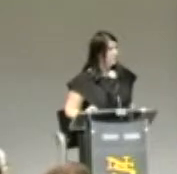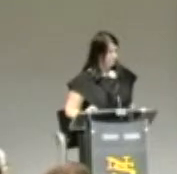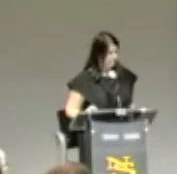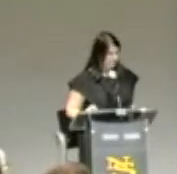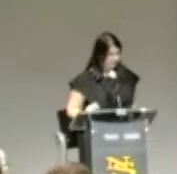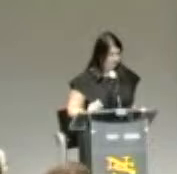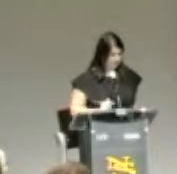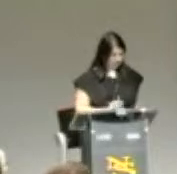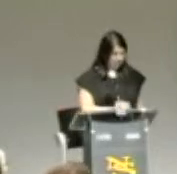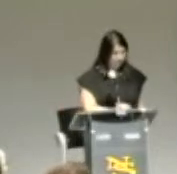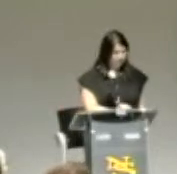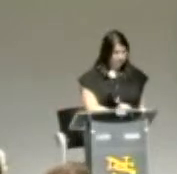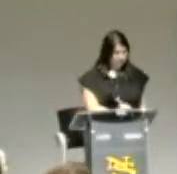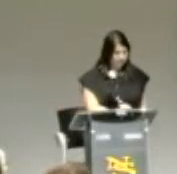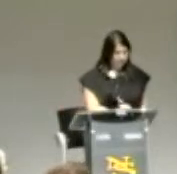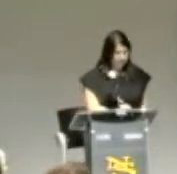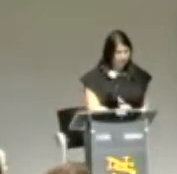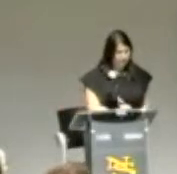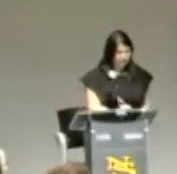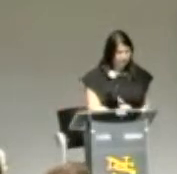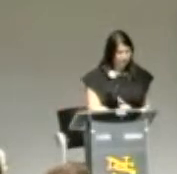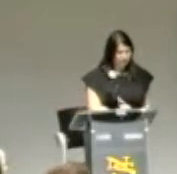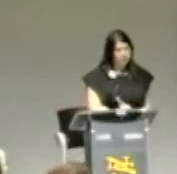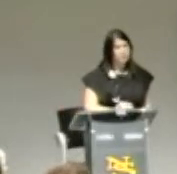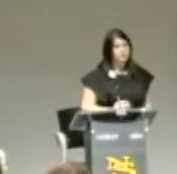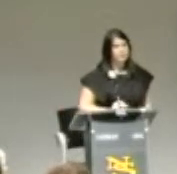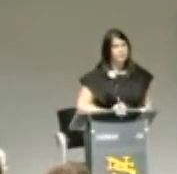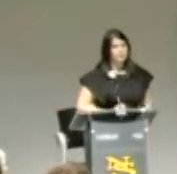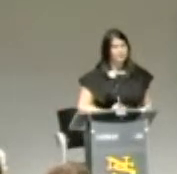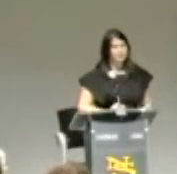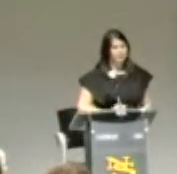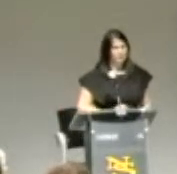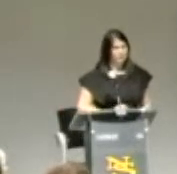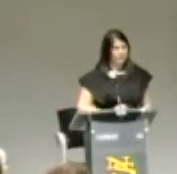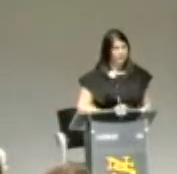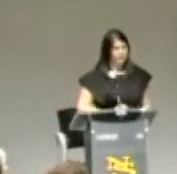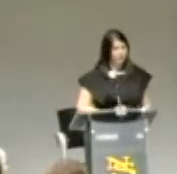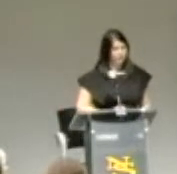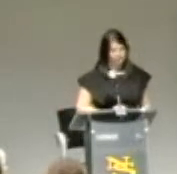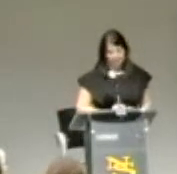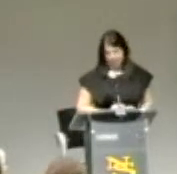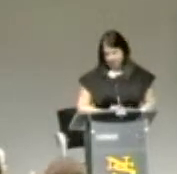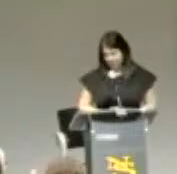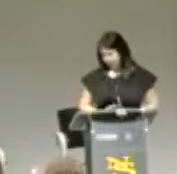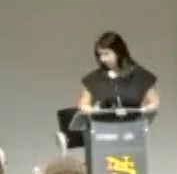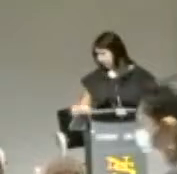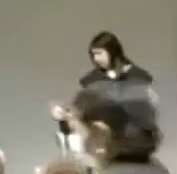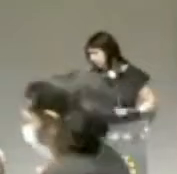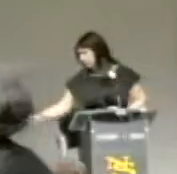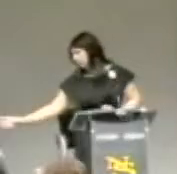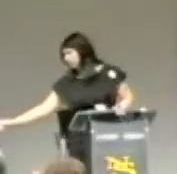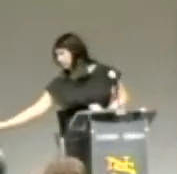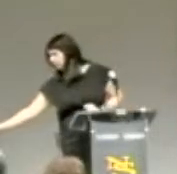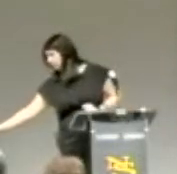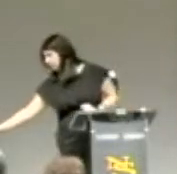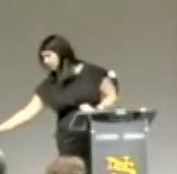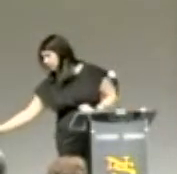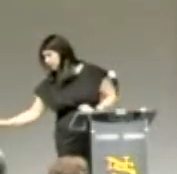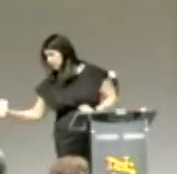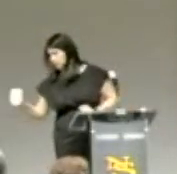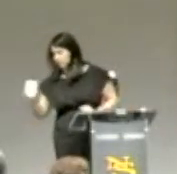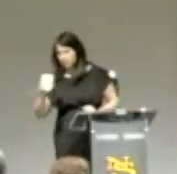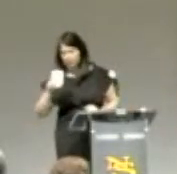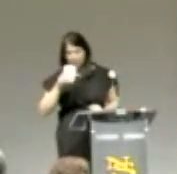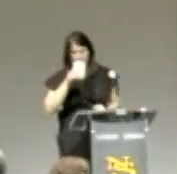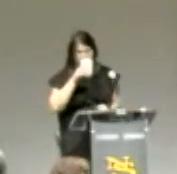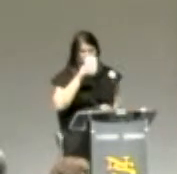turn over to you. Laura, I want to tell you thank you for that for a couple of reasons. For me, I think, and many of you have heard me say